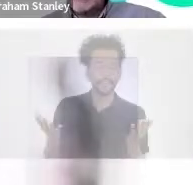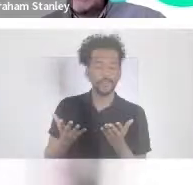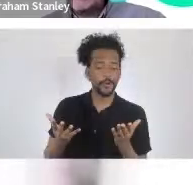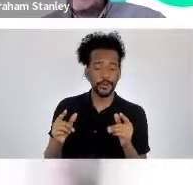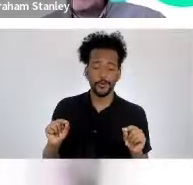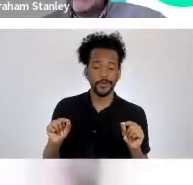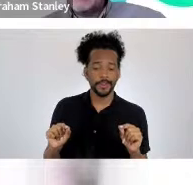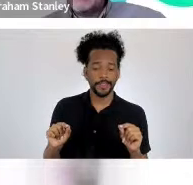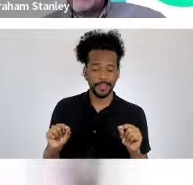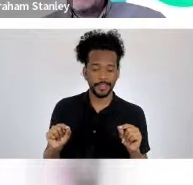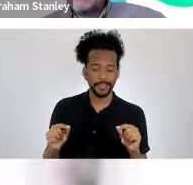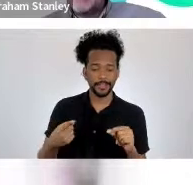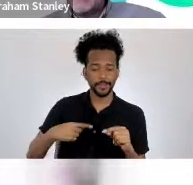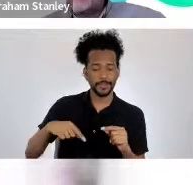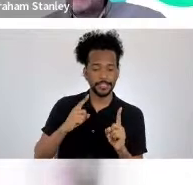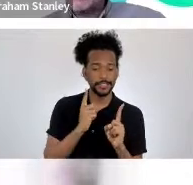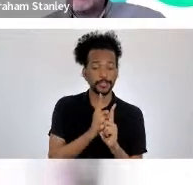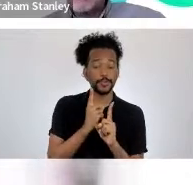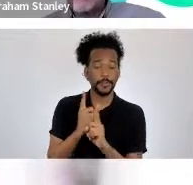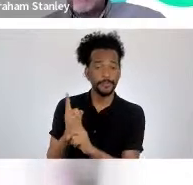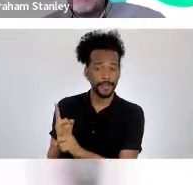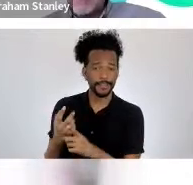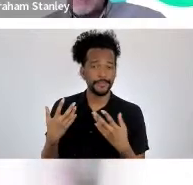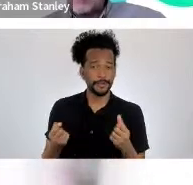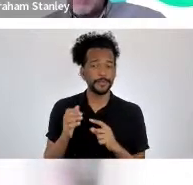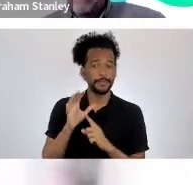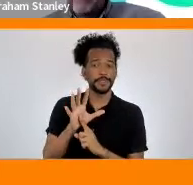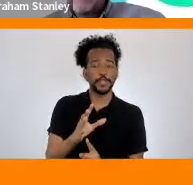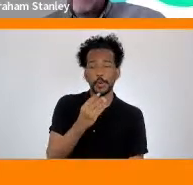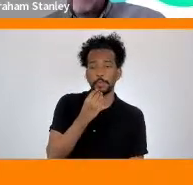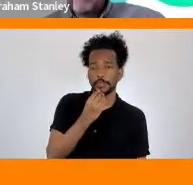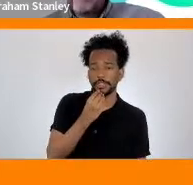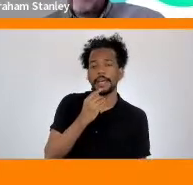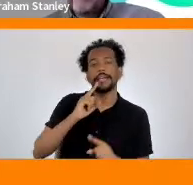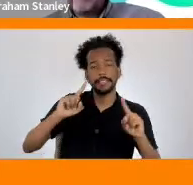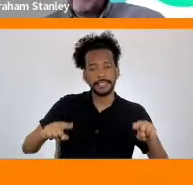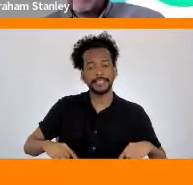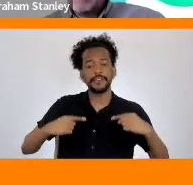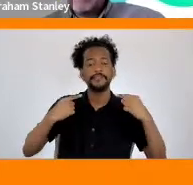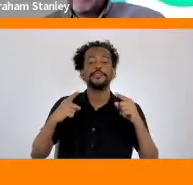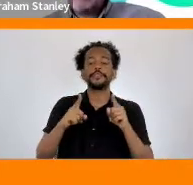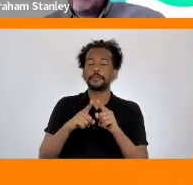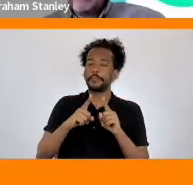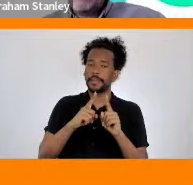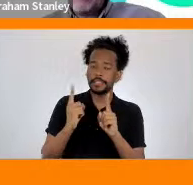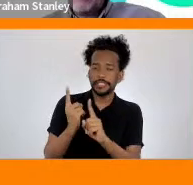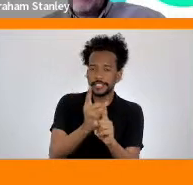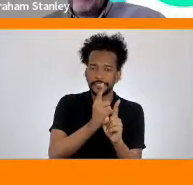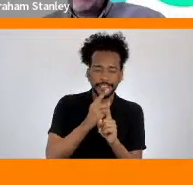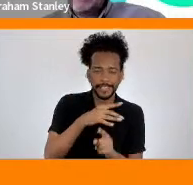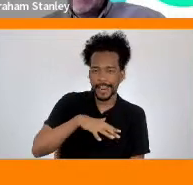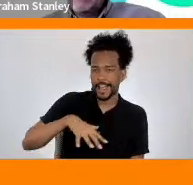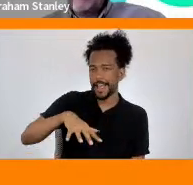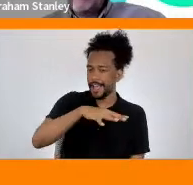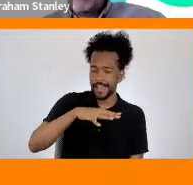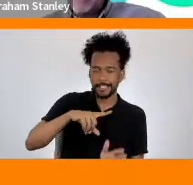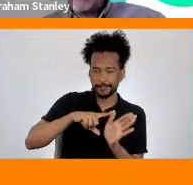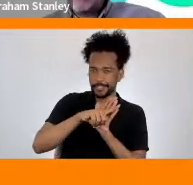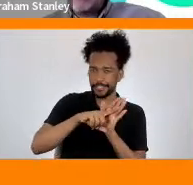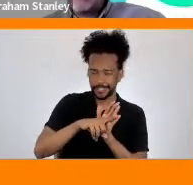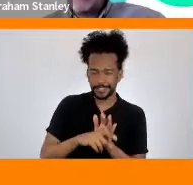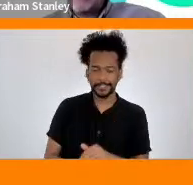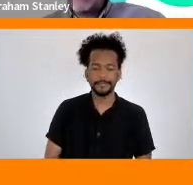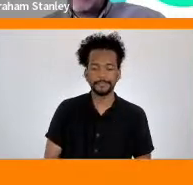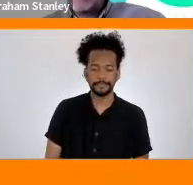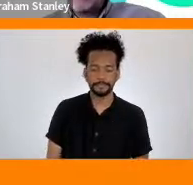opportunities and challenges and identifying areas for further inquiry. Let's look at the report and the background